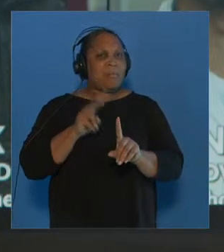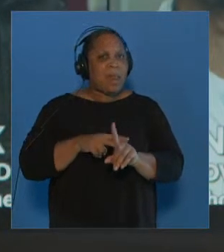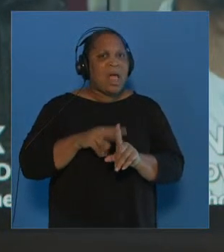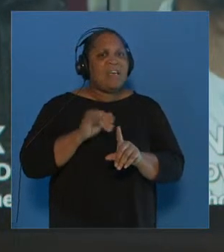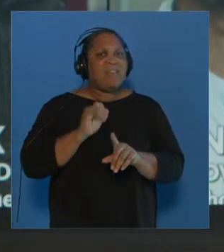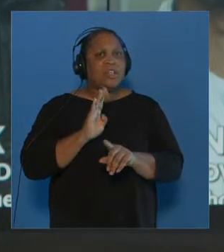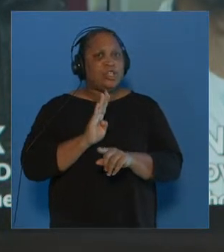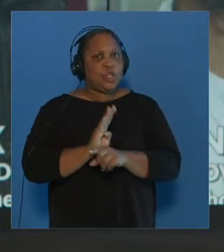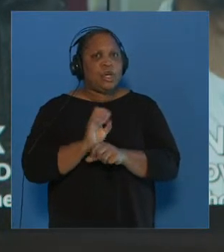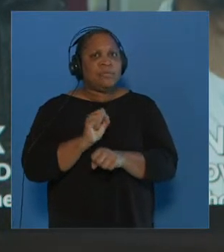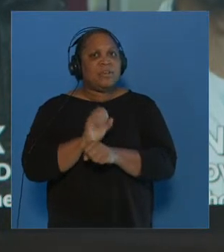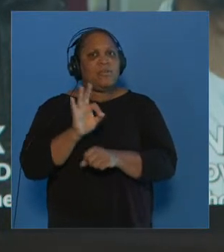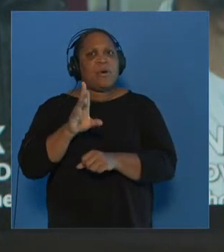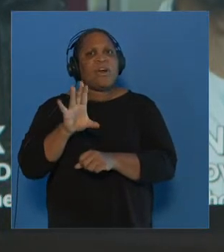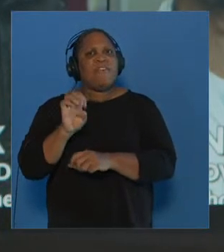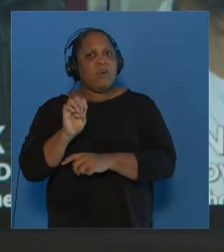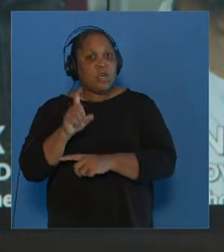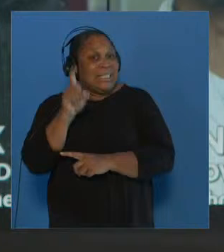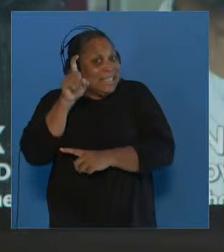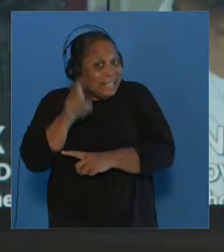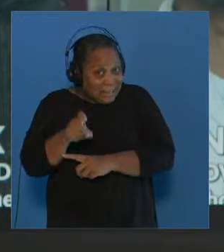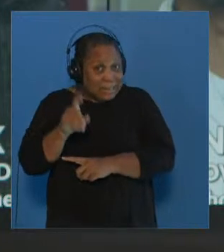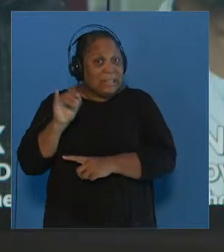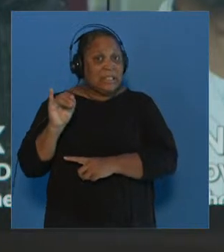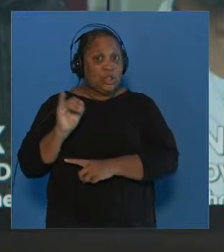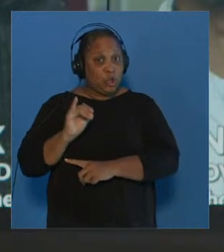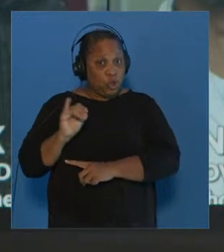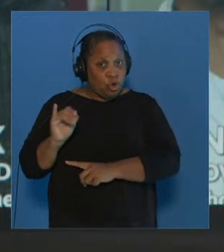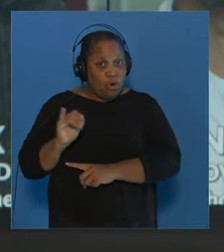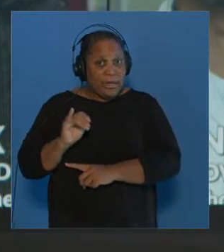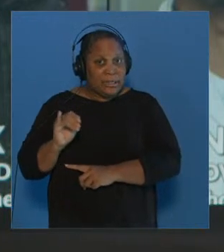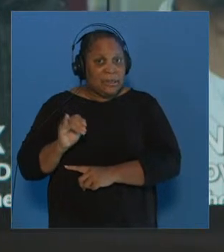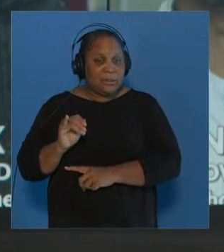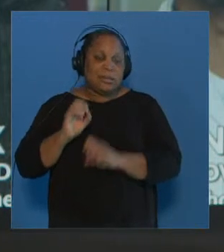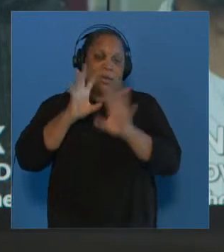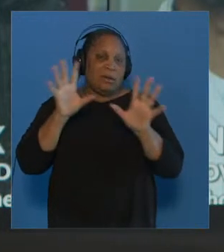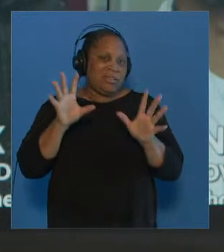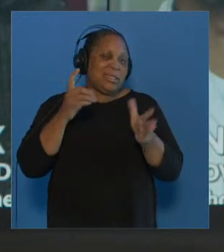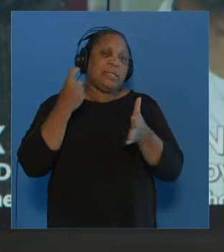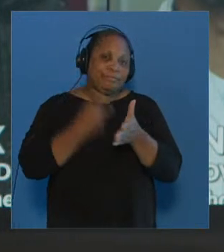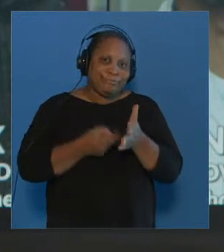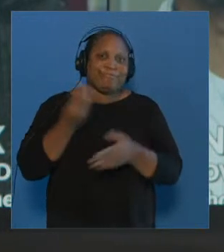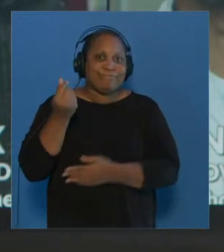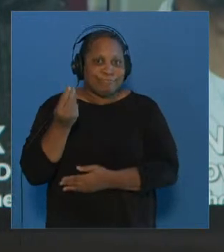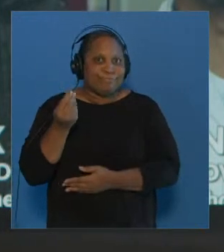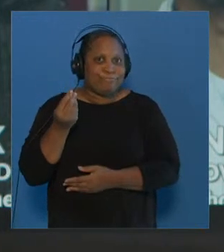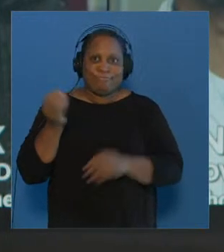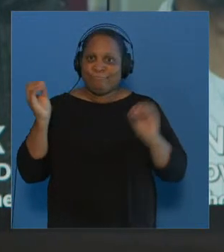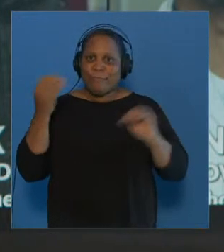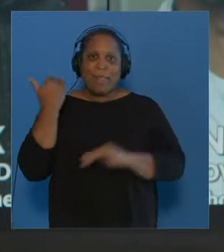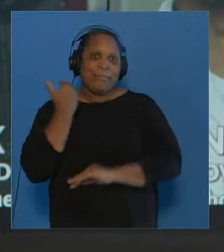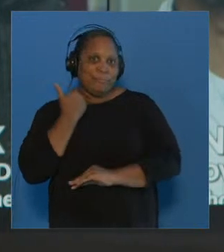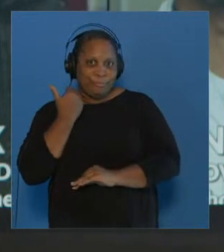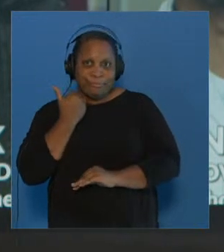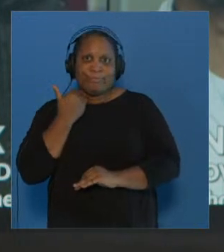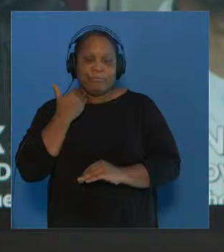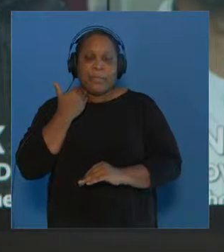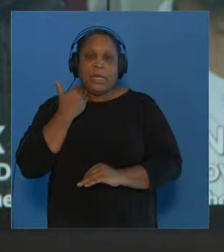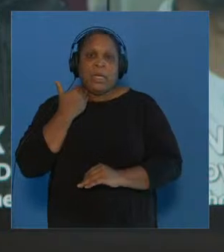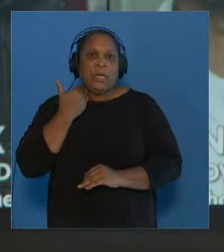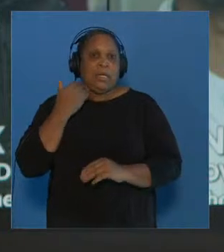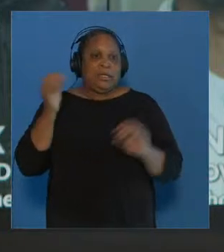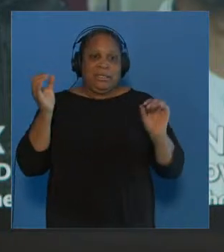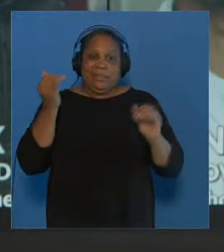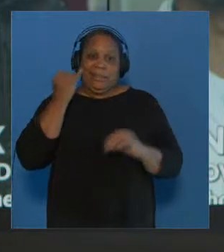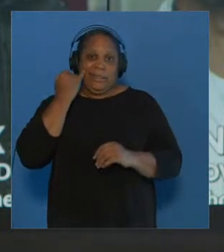jobs at workforce and development, they need insurance. And obviously insurance costs money, which they do not have at the moment. And if they